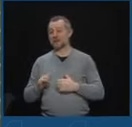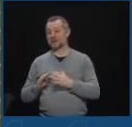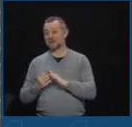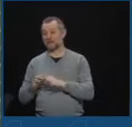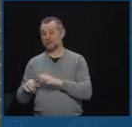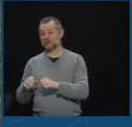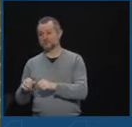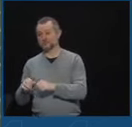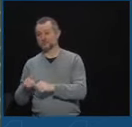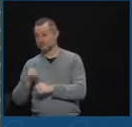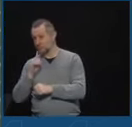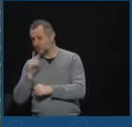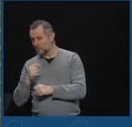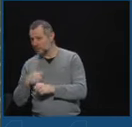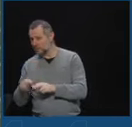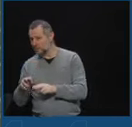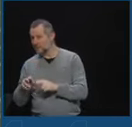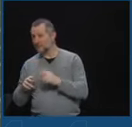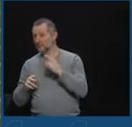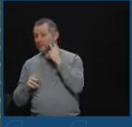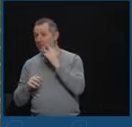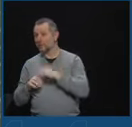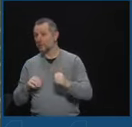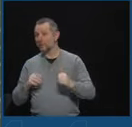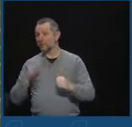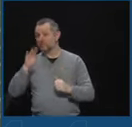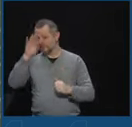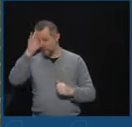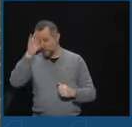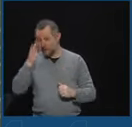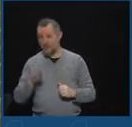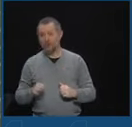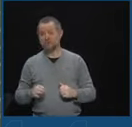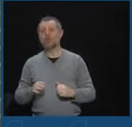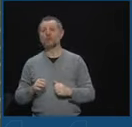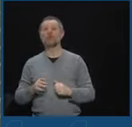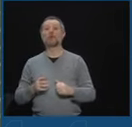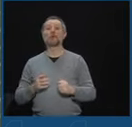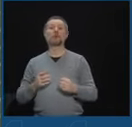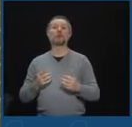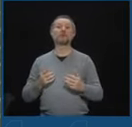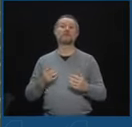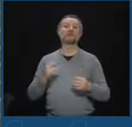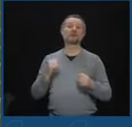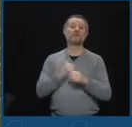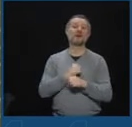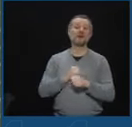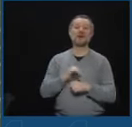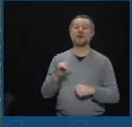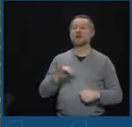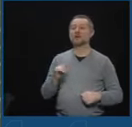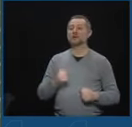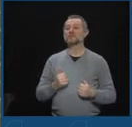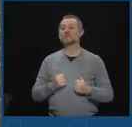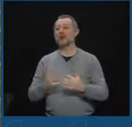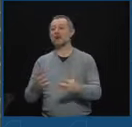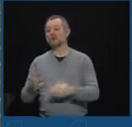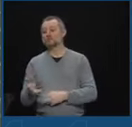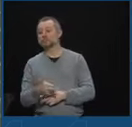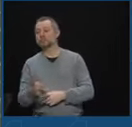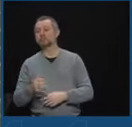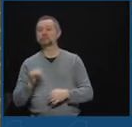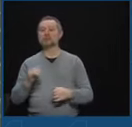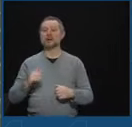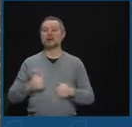anything, we call it firefighters because a fight to us is like a fire and we try to put out the fire. So I was nested in that neighborhood, and if there